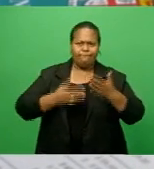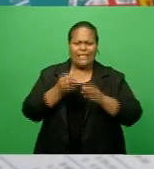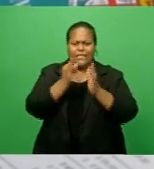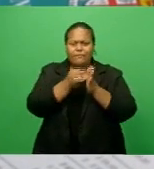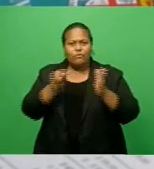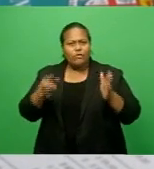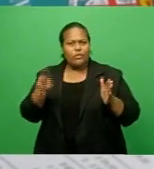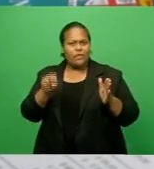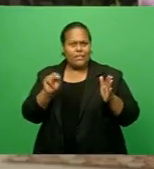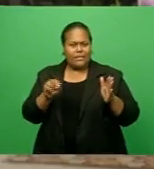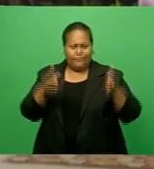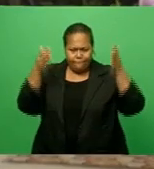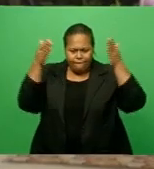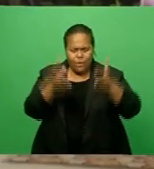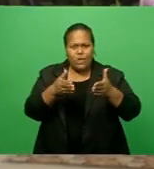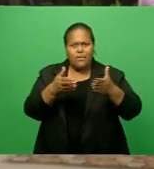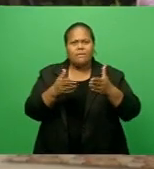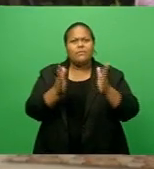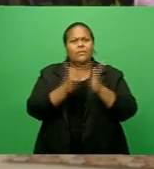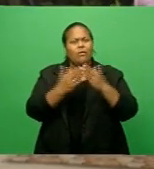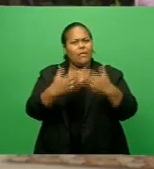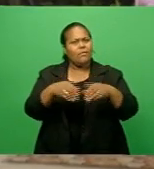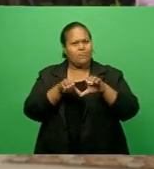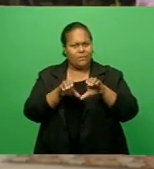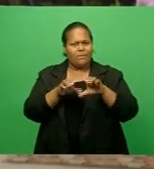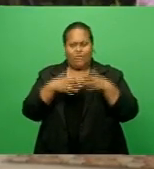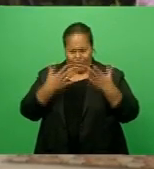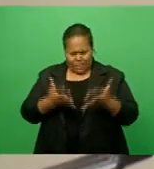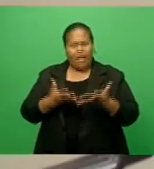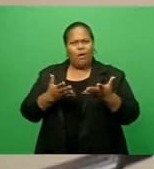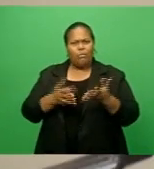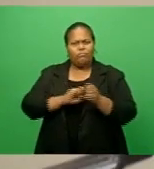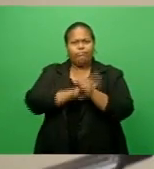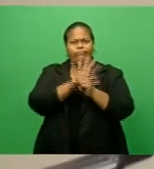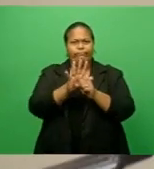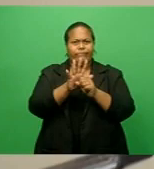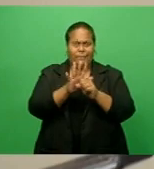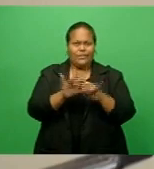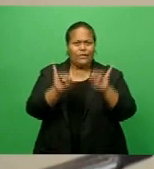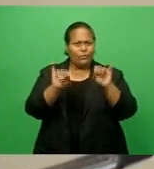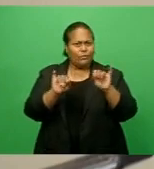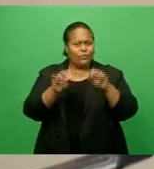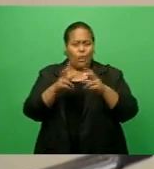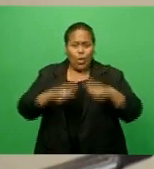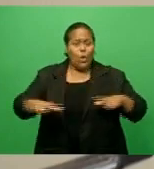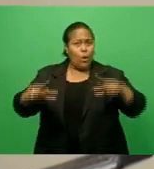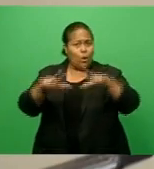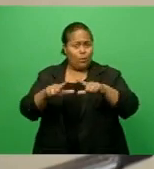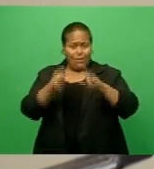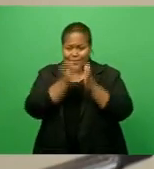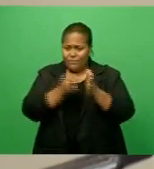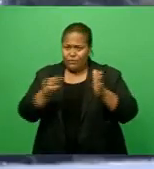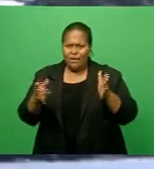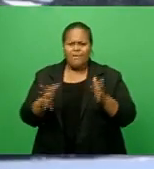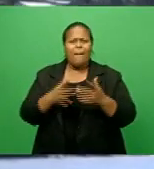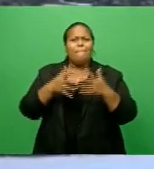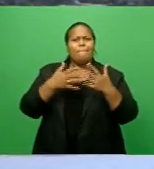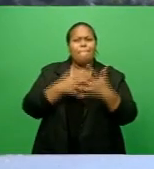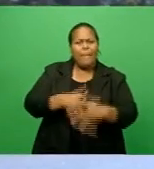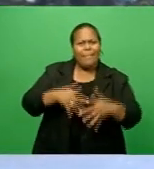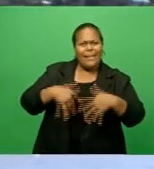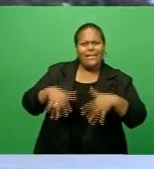of municipal councils even during the COVID-19 pandemic. Local infrastructure such as public parks and sporting